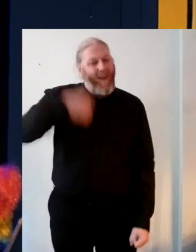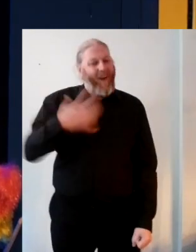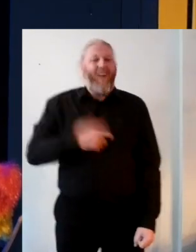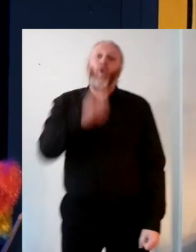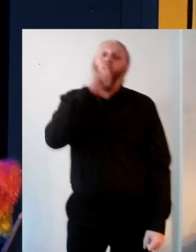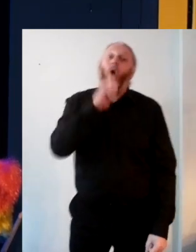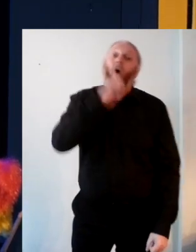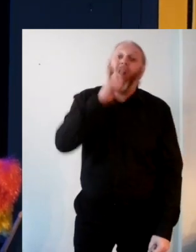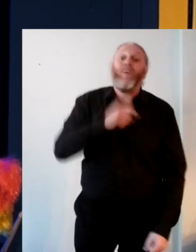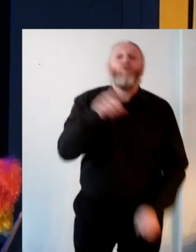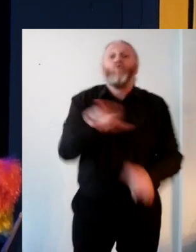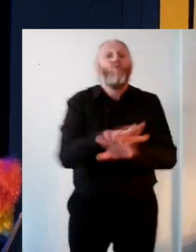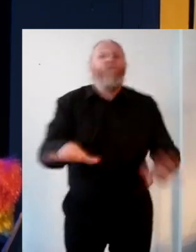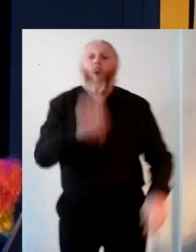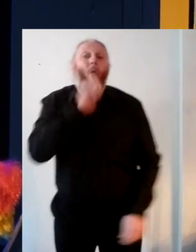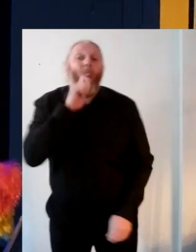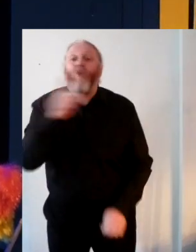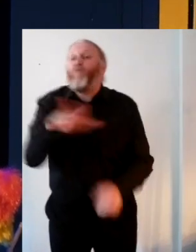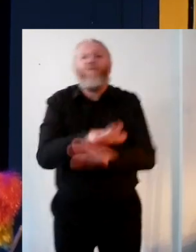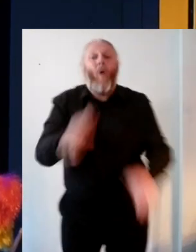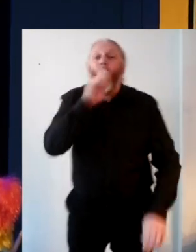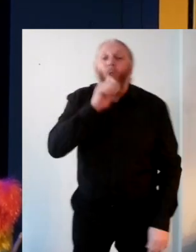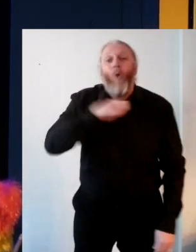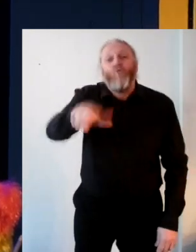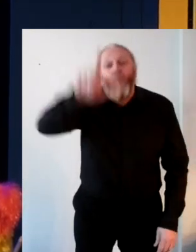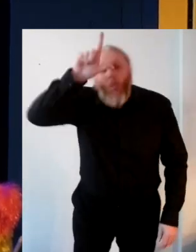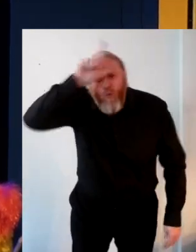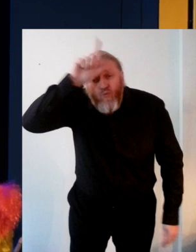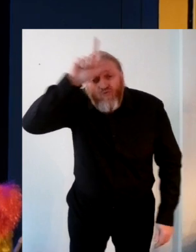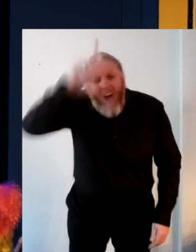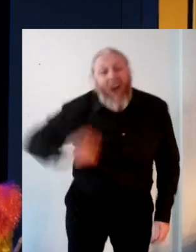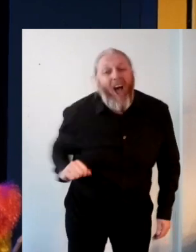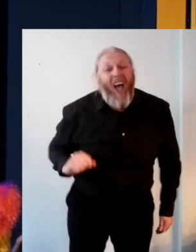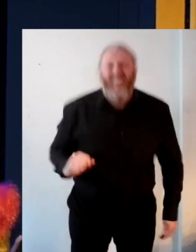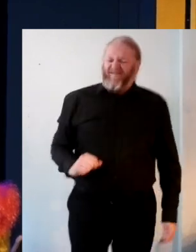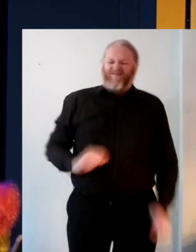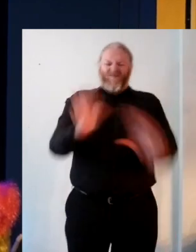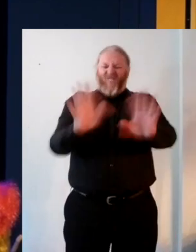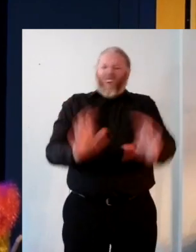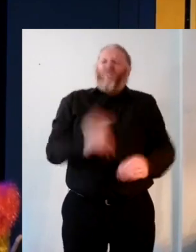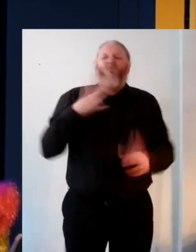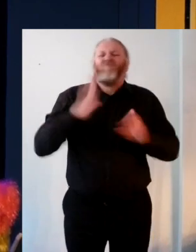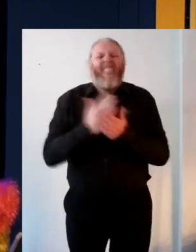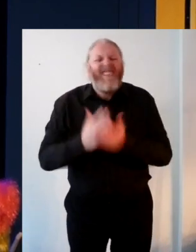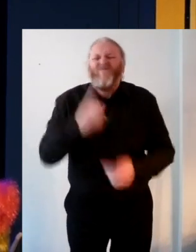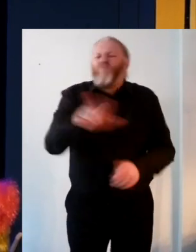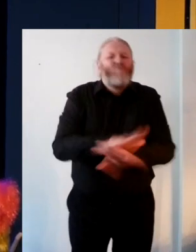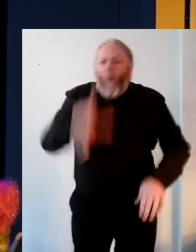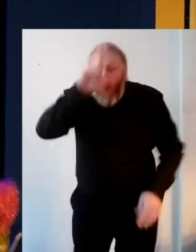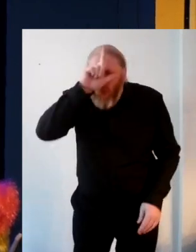got a lolly. You not got one. You not got one. You are a loser. No, not really. Not really. You're not really a